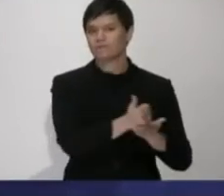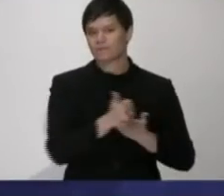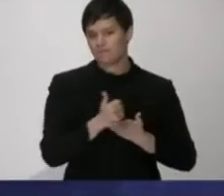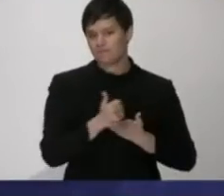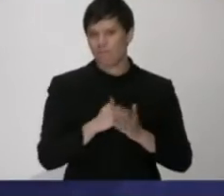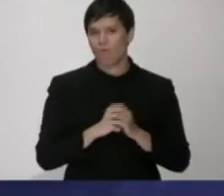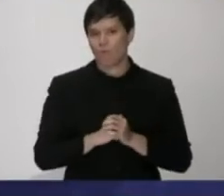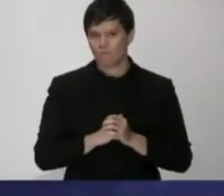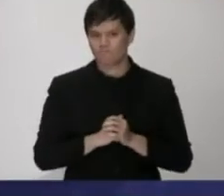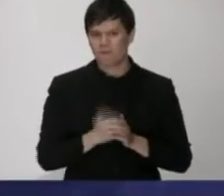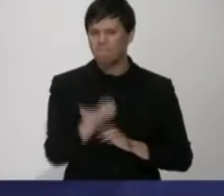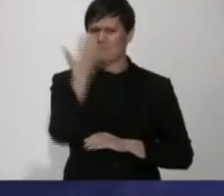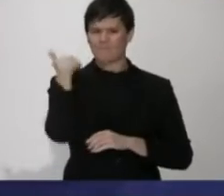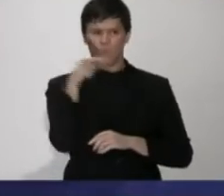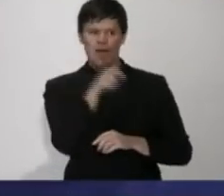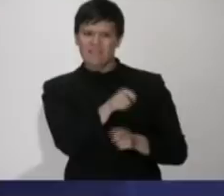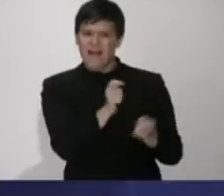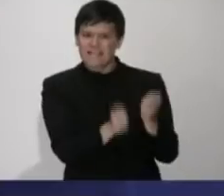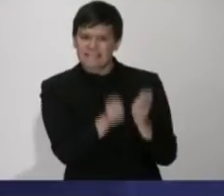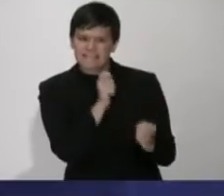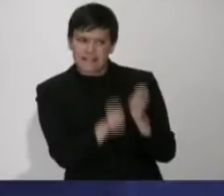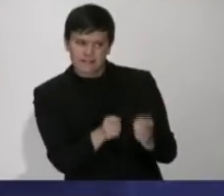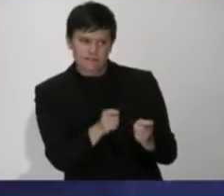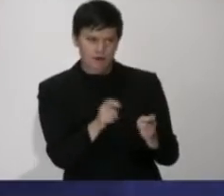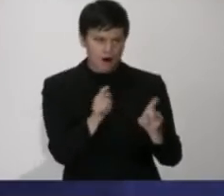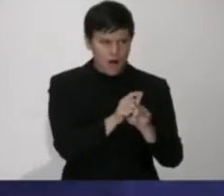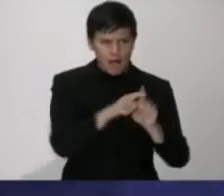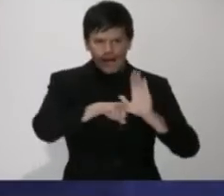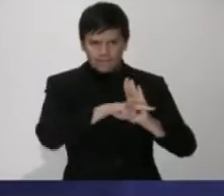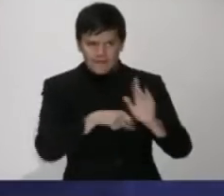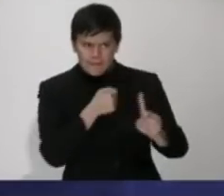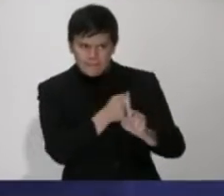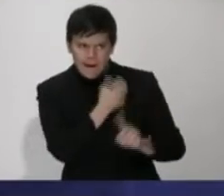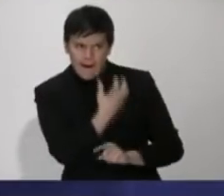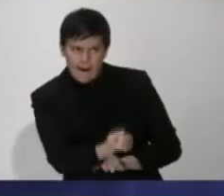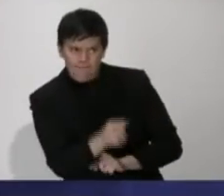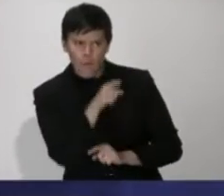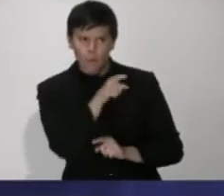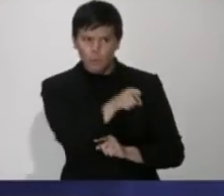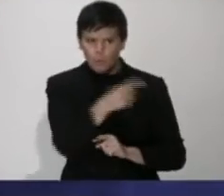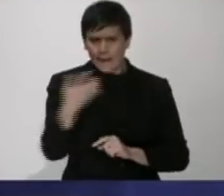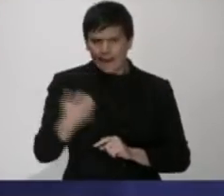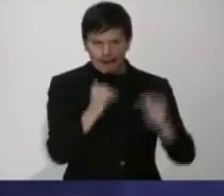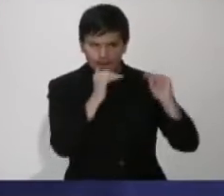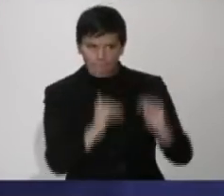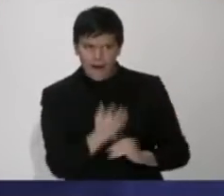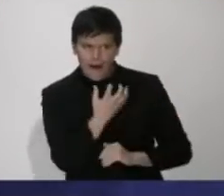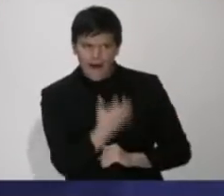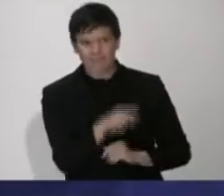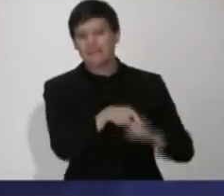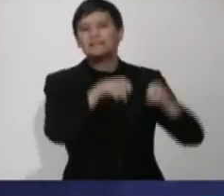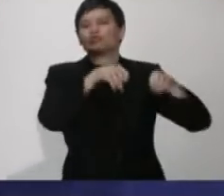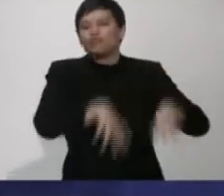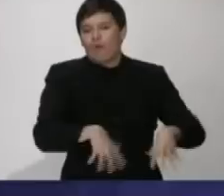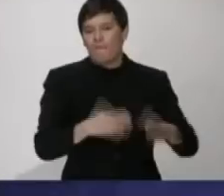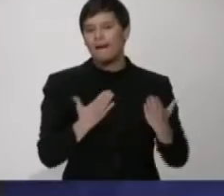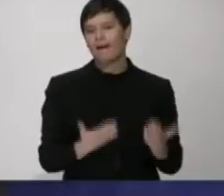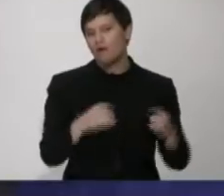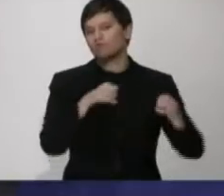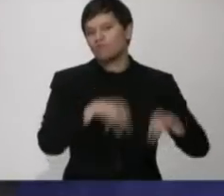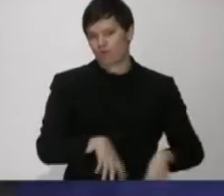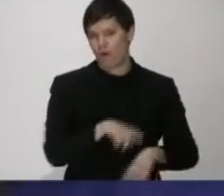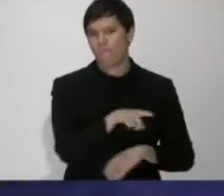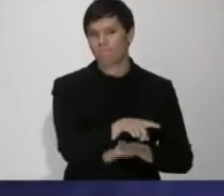scheme and changing the leave scheme is to protect jobs and the country's health response. Cabinet has also agreed to